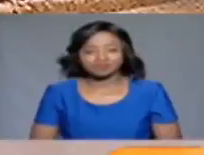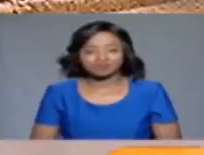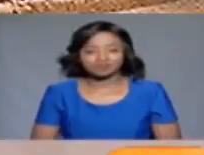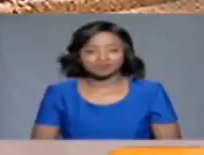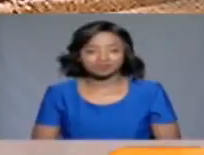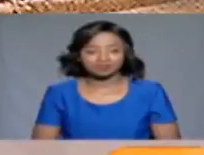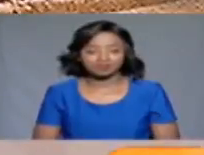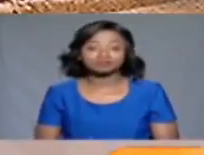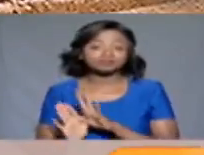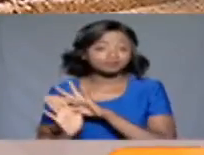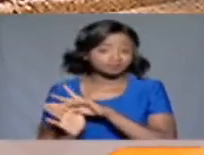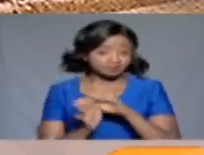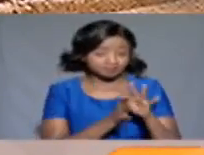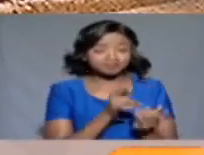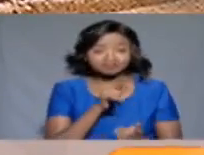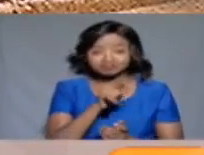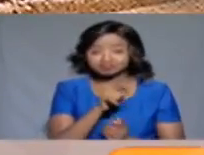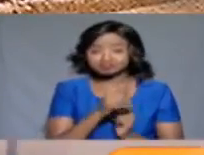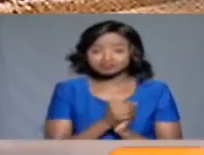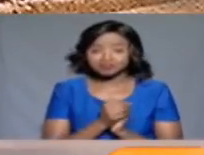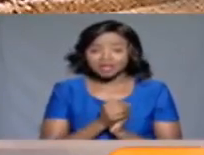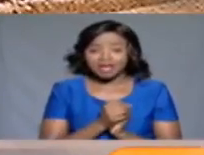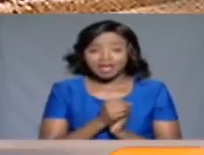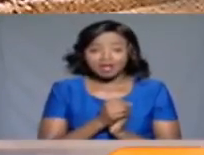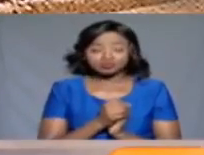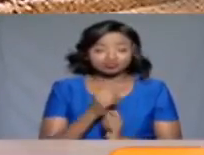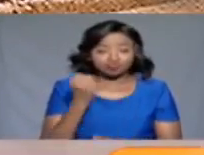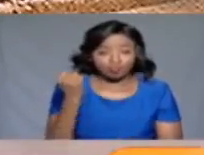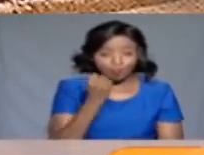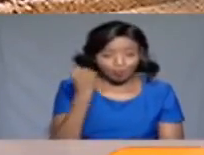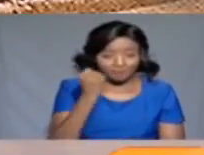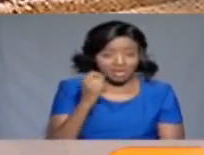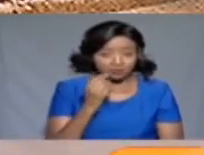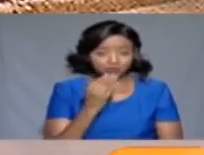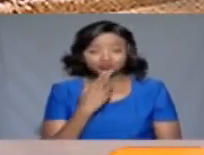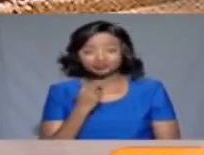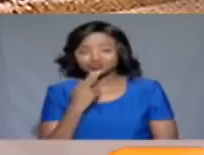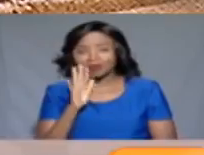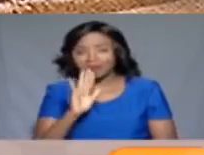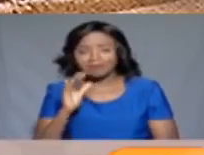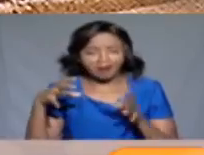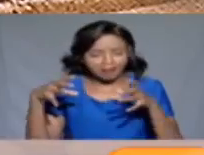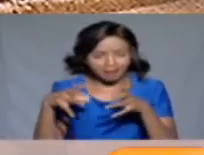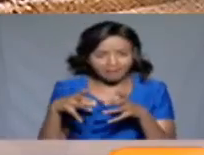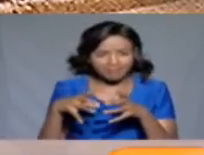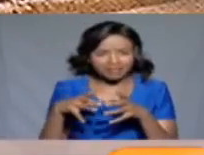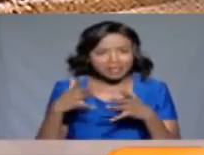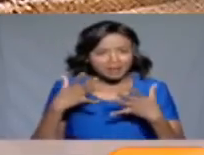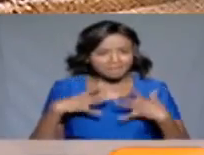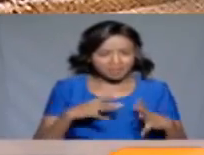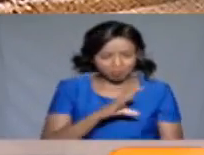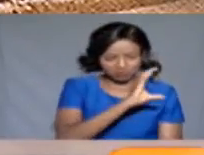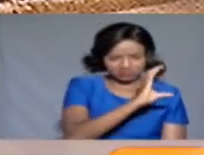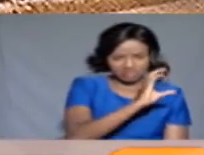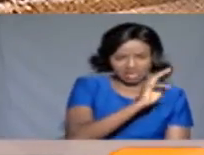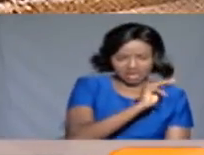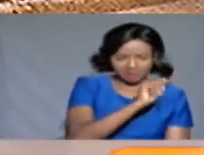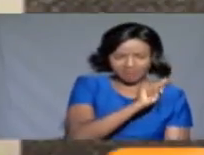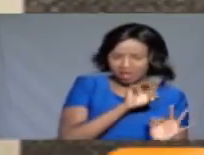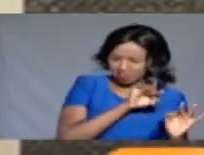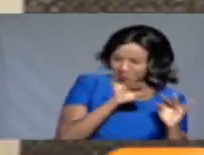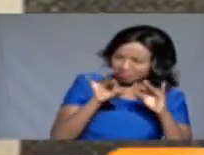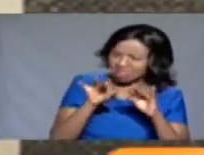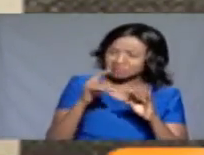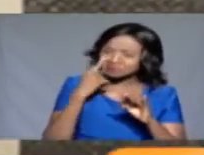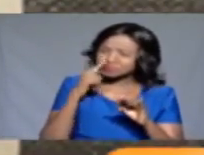The standoff surrounding the control of struggling Mumias sugar company has now attracted the attention of the capital markets authority. The market